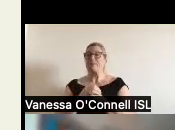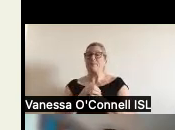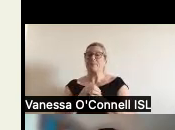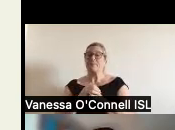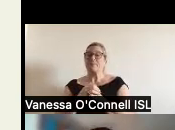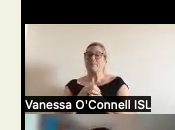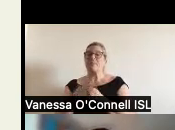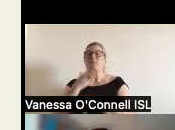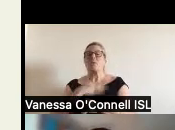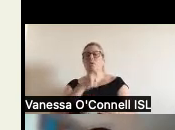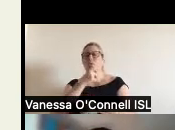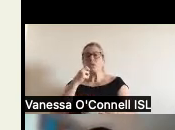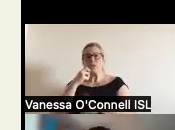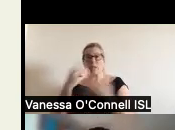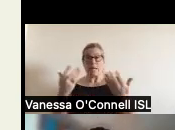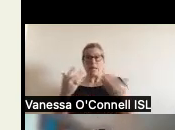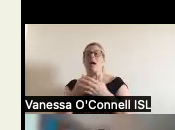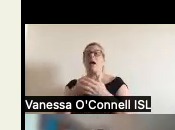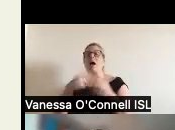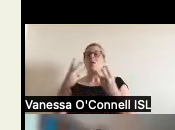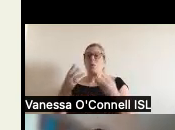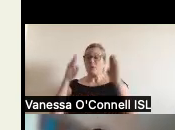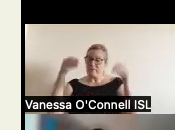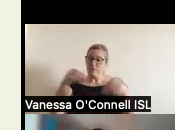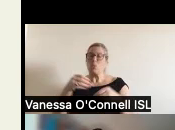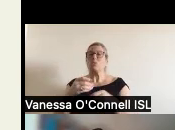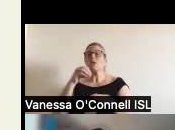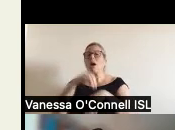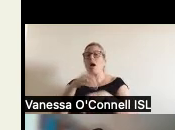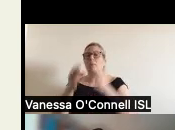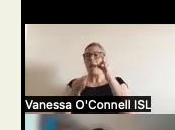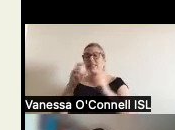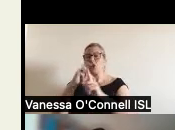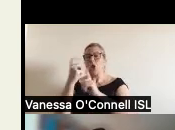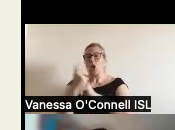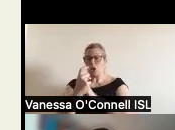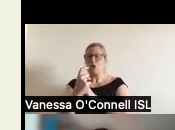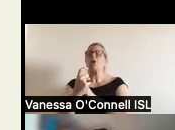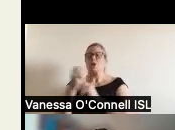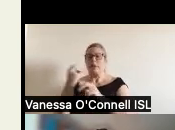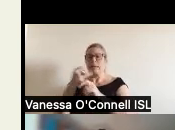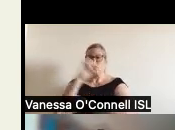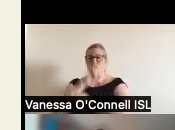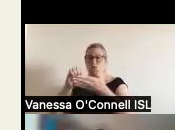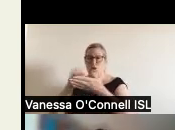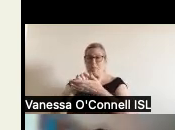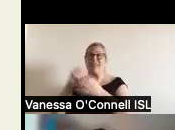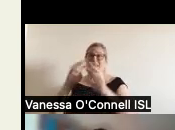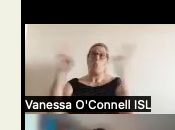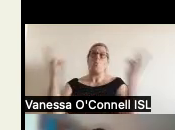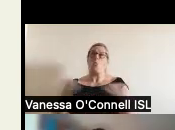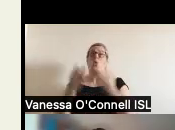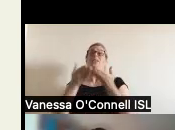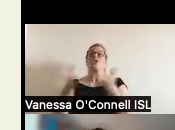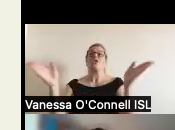to set the scene, I wanted to focus a bit on political culture across Europe and across the world in general, with